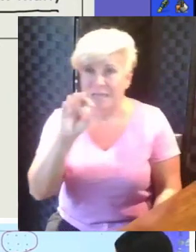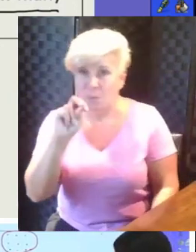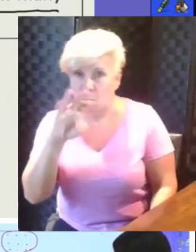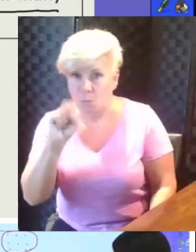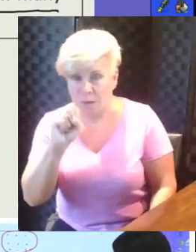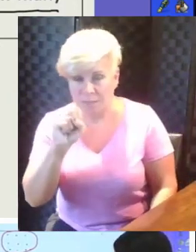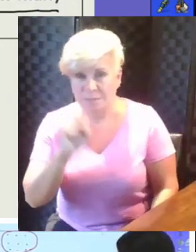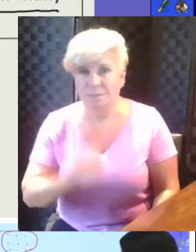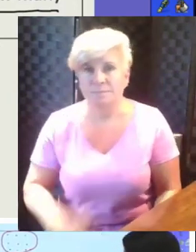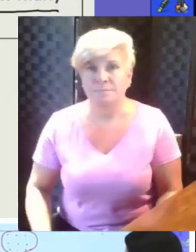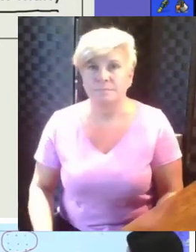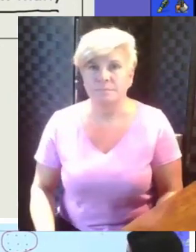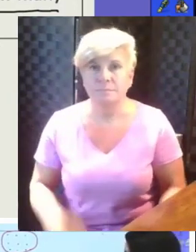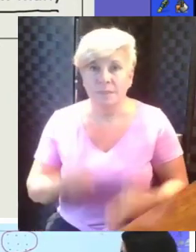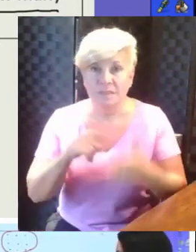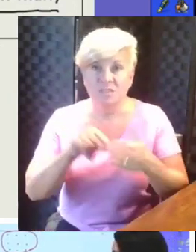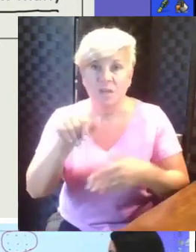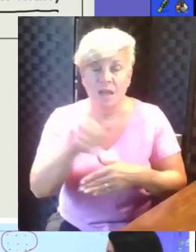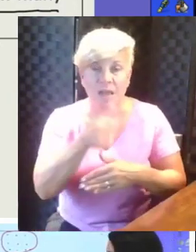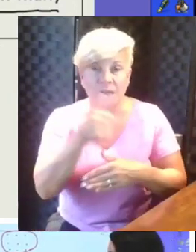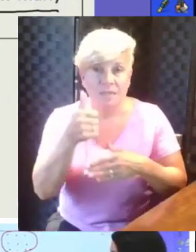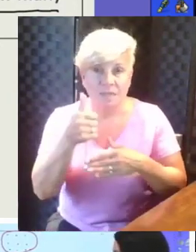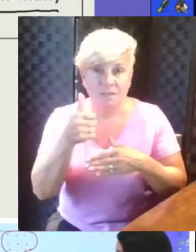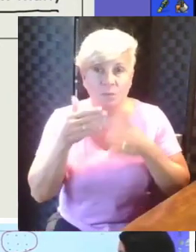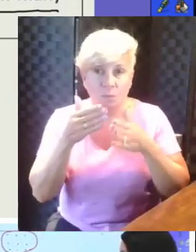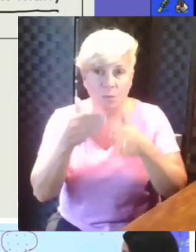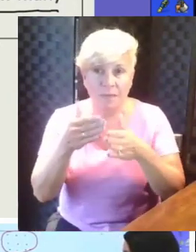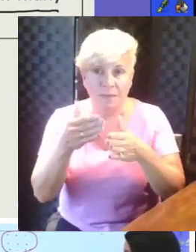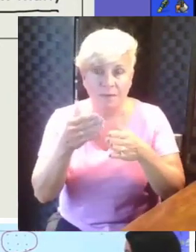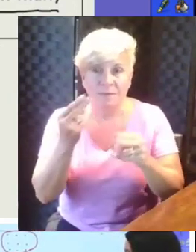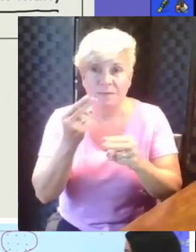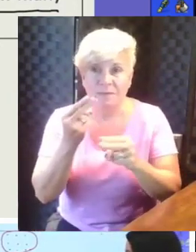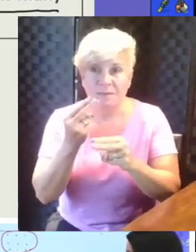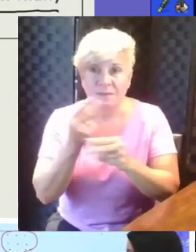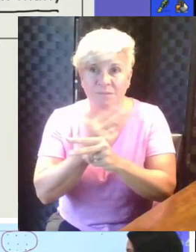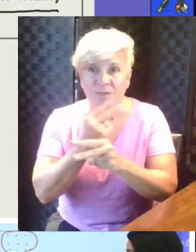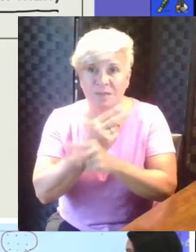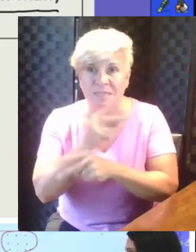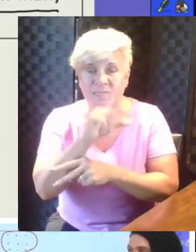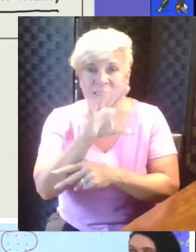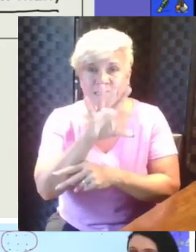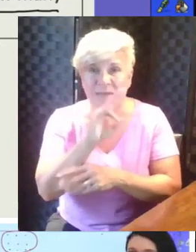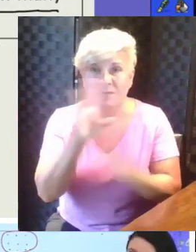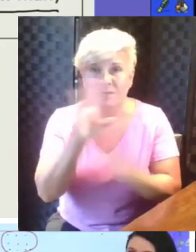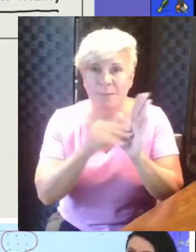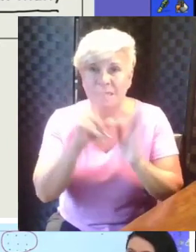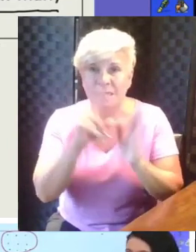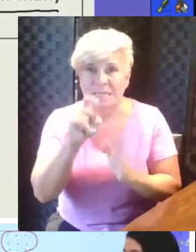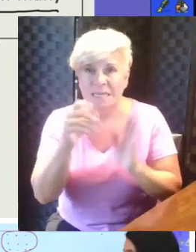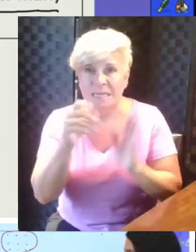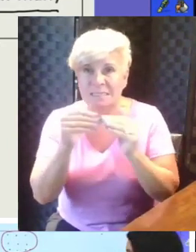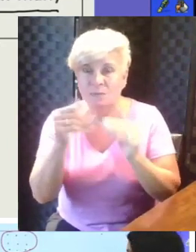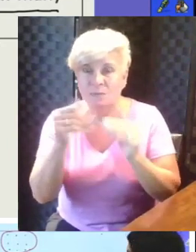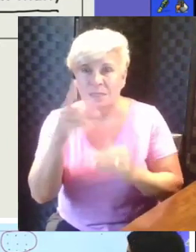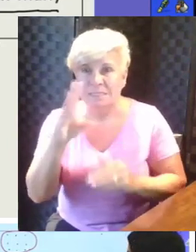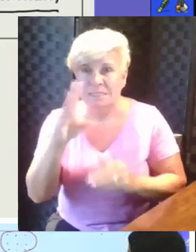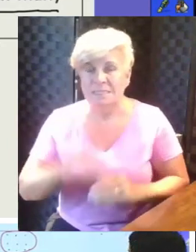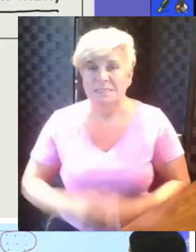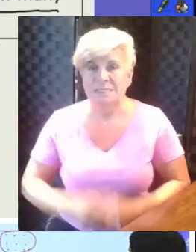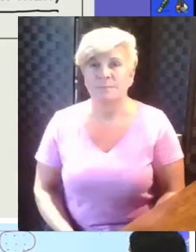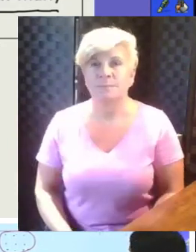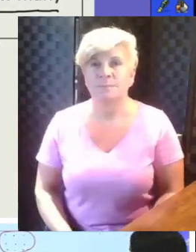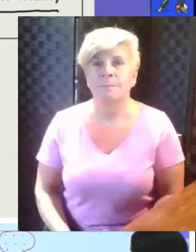Well, let's check with another strategy for the equation 7 plus x equals 26 and see if we get the same